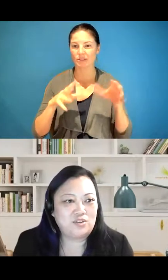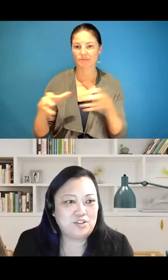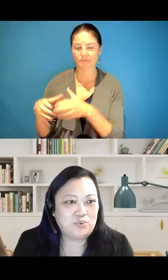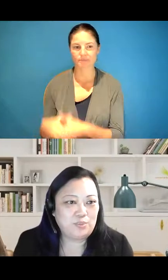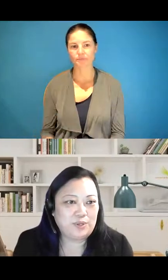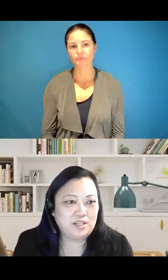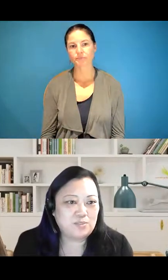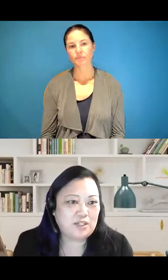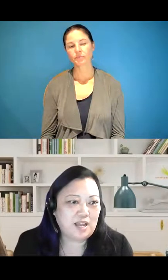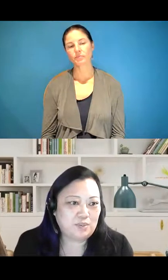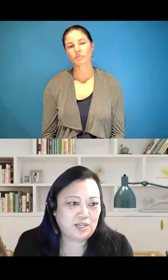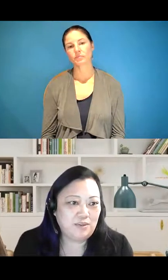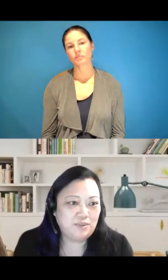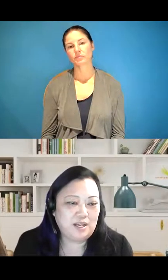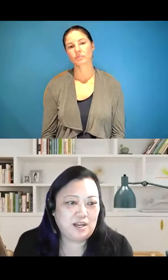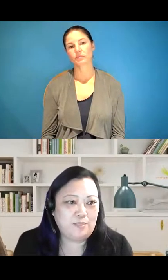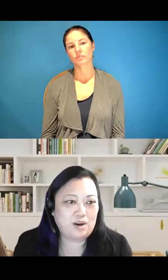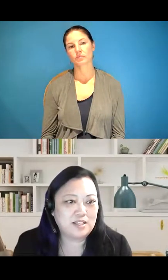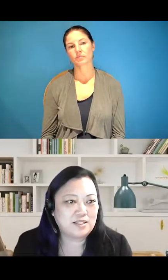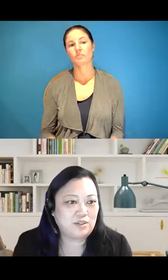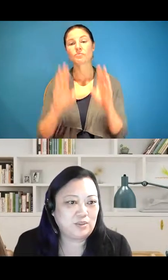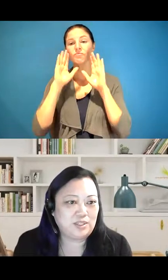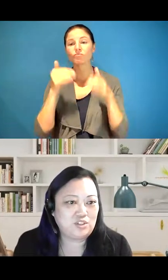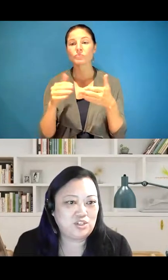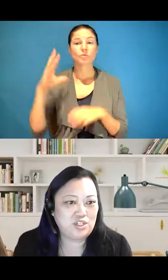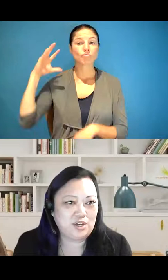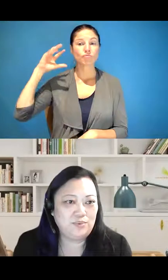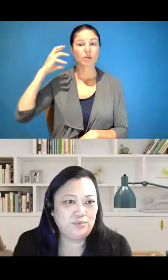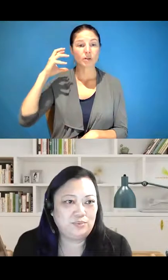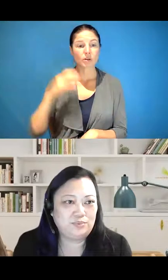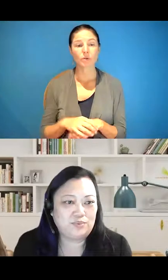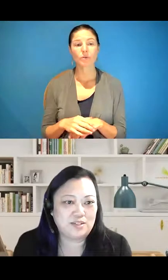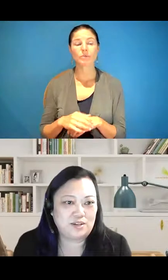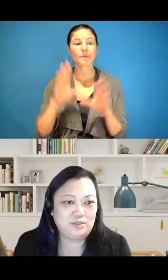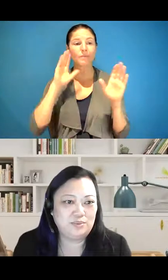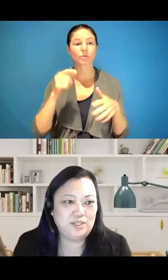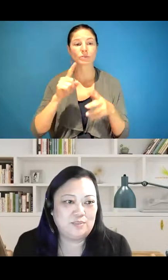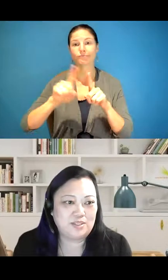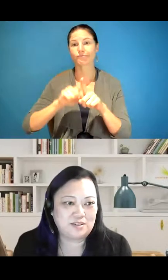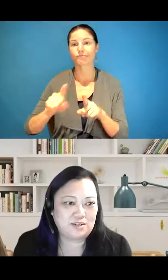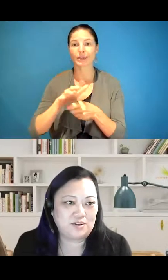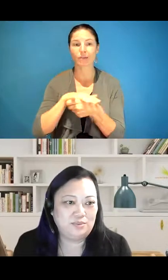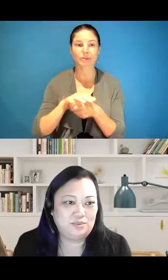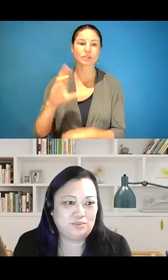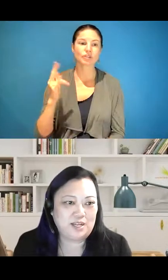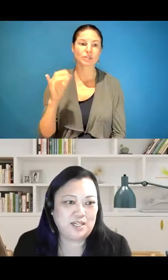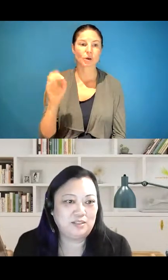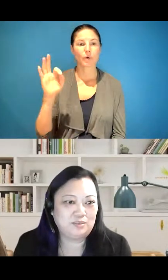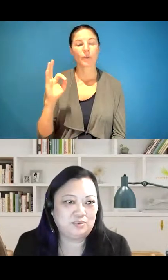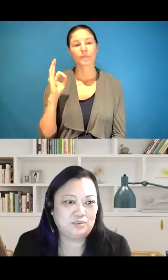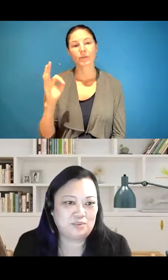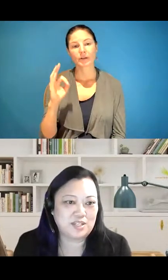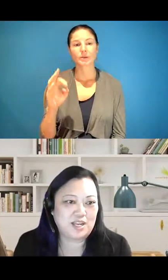Second strategy we're employing is broadcast radio. Markets included Chico, Fresno, Modesto,